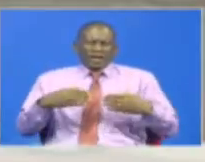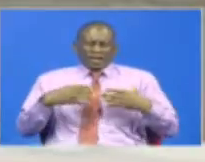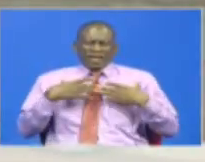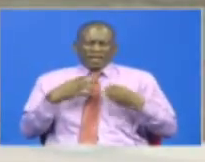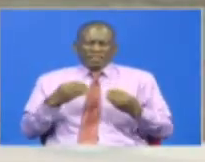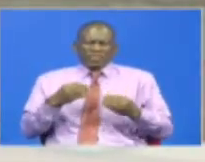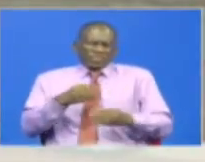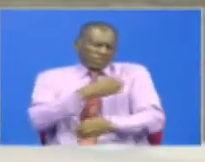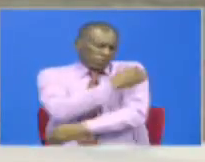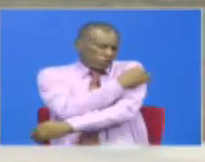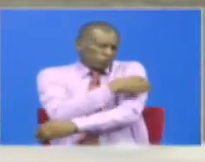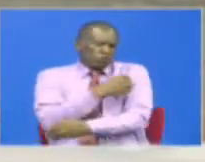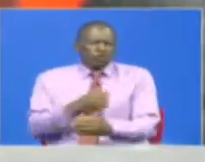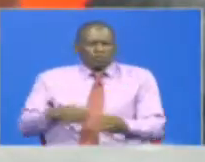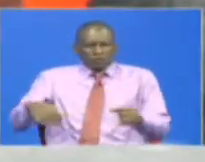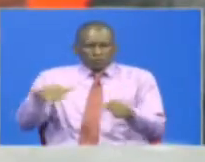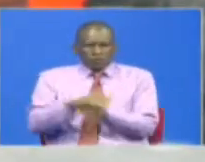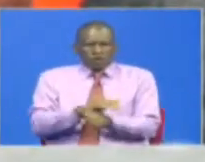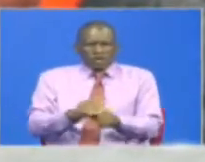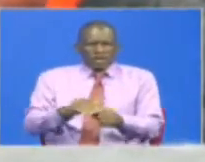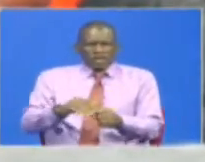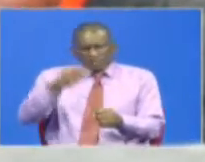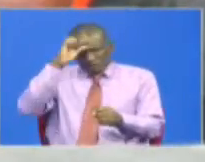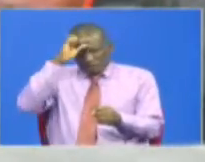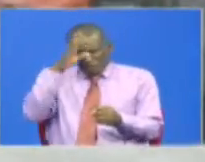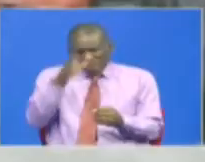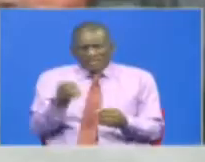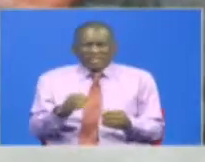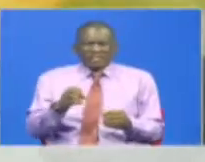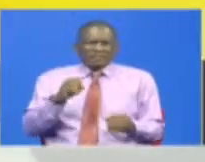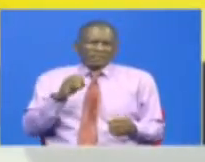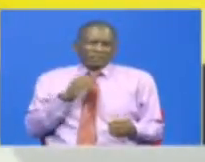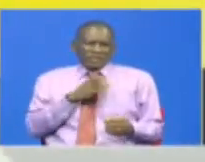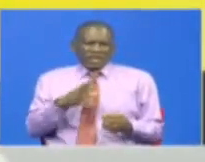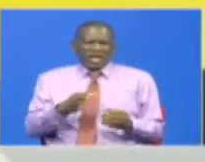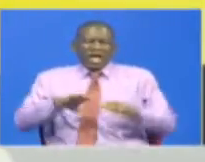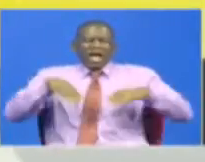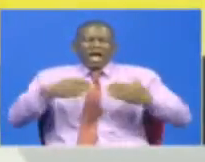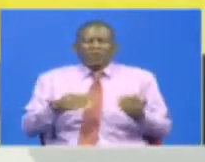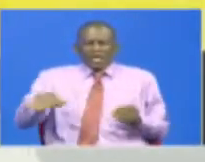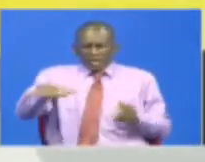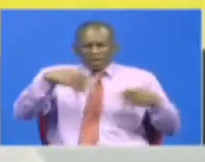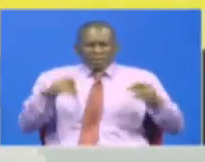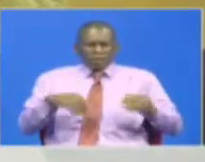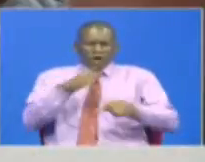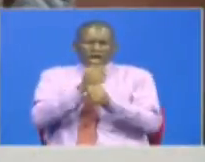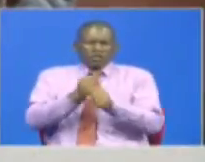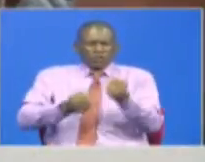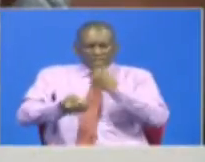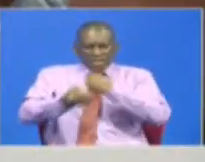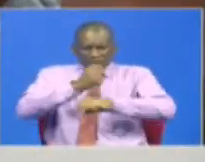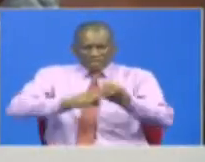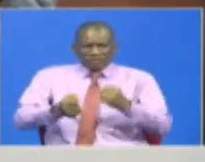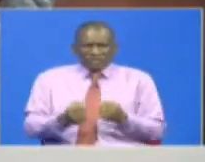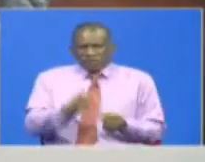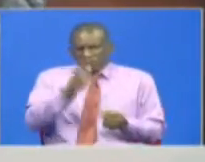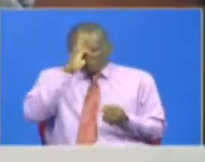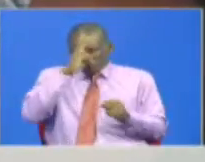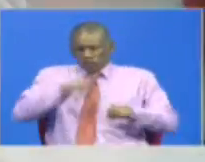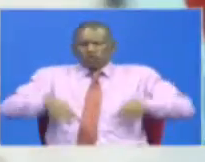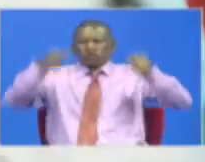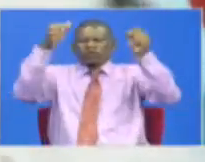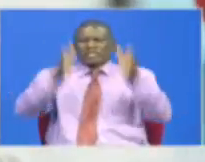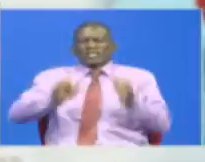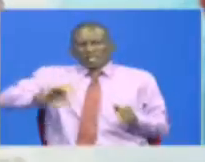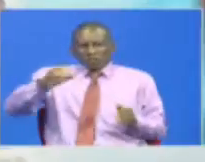facilities. Authorities here are alarmed by the recklessness with which residents are going about their activities. Police officers in the